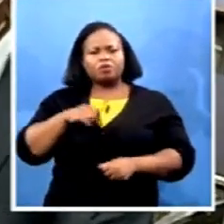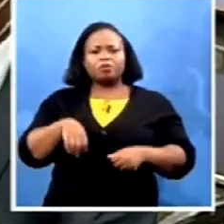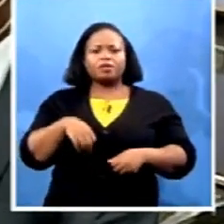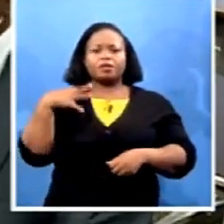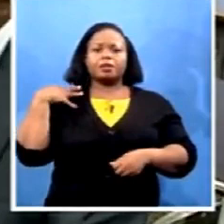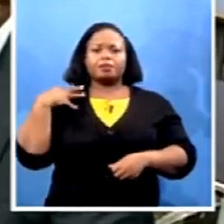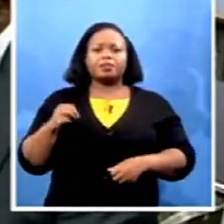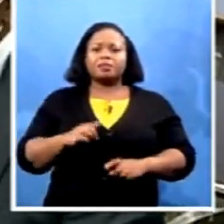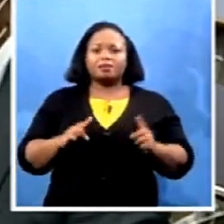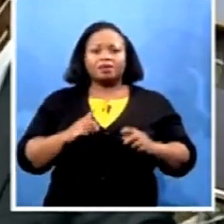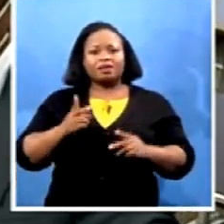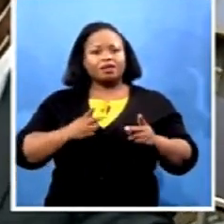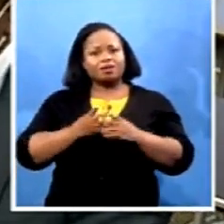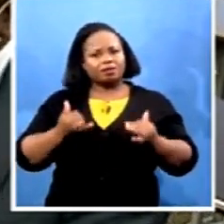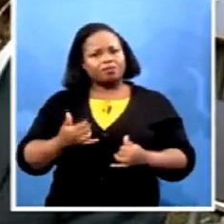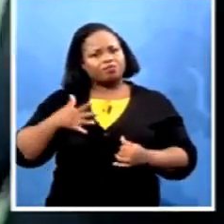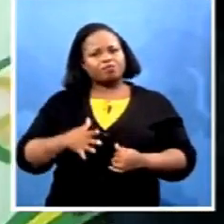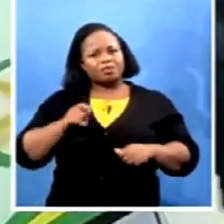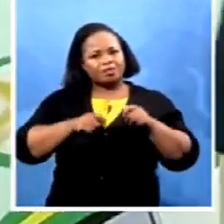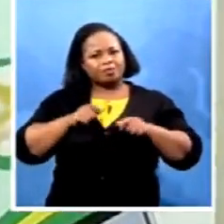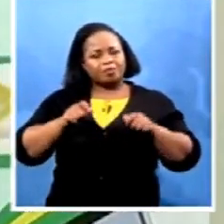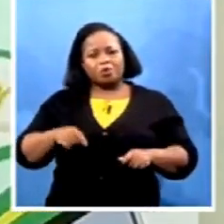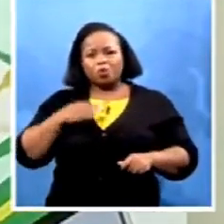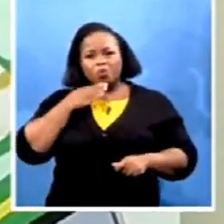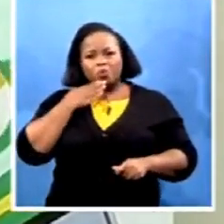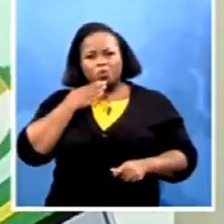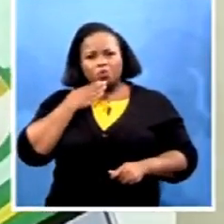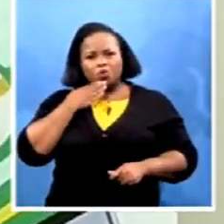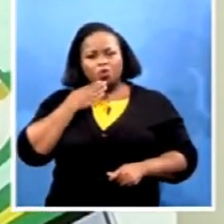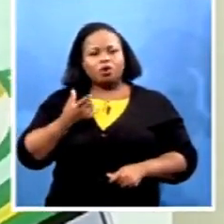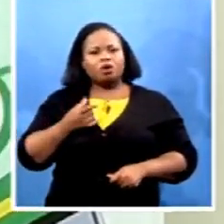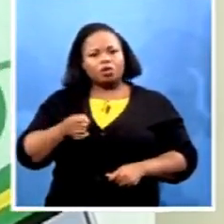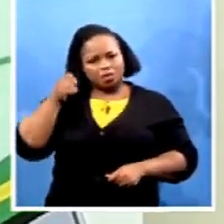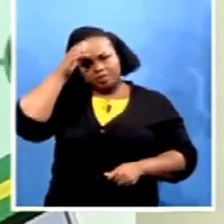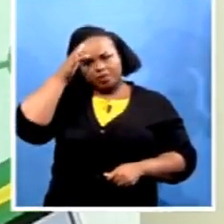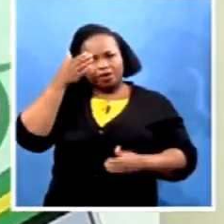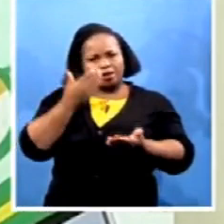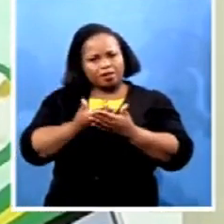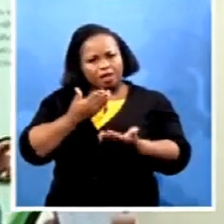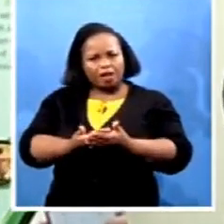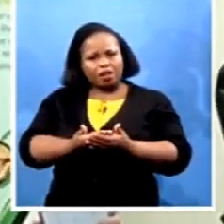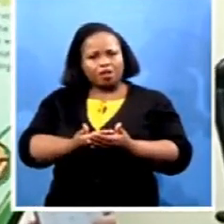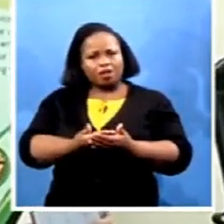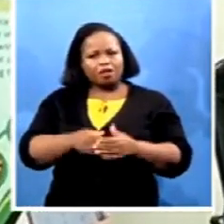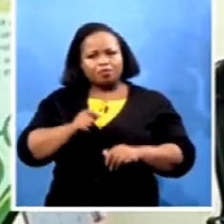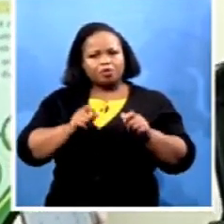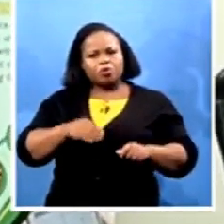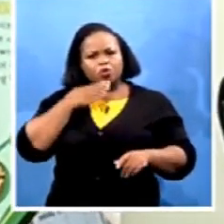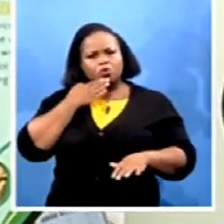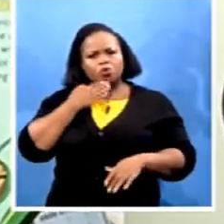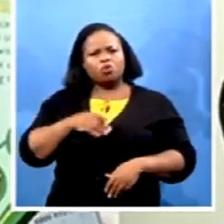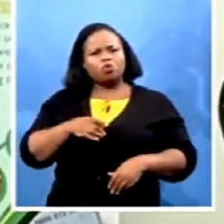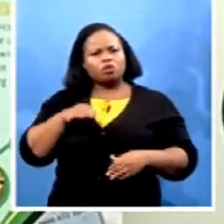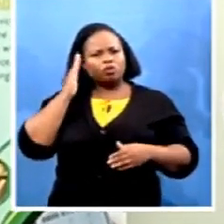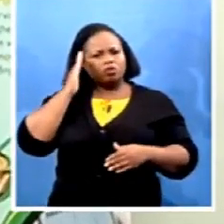that have know-how. Let's get people that are proactive. Let's get people that will follow tune from the national president on how